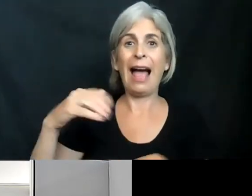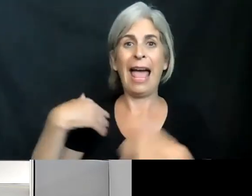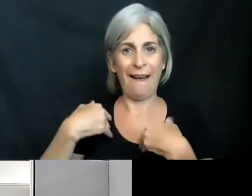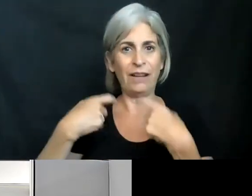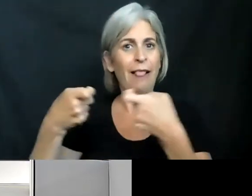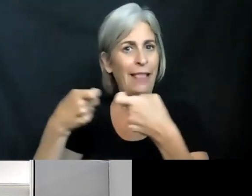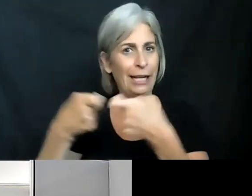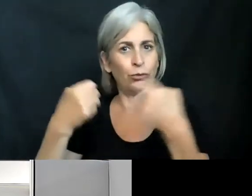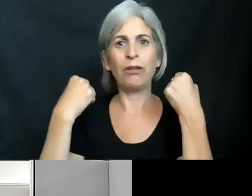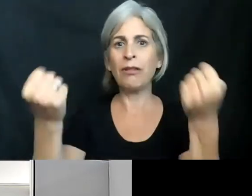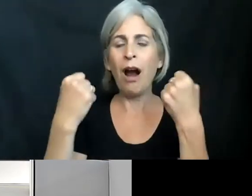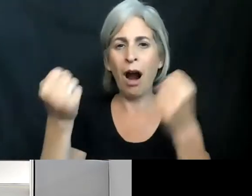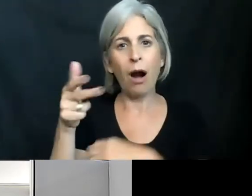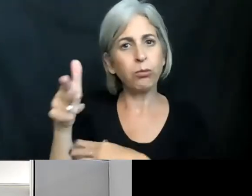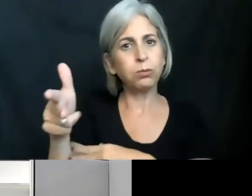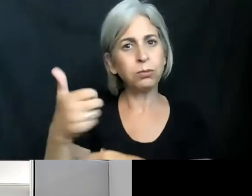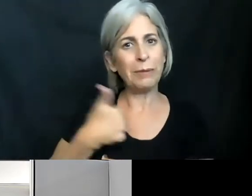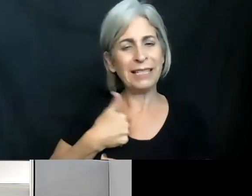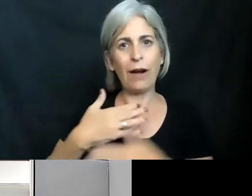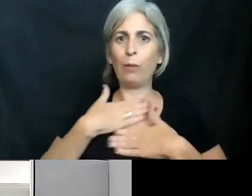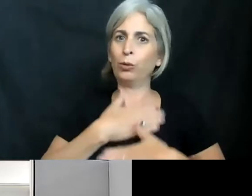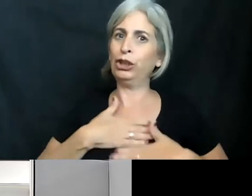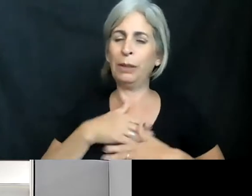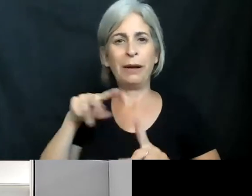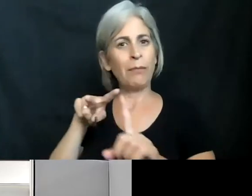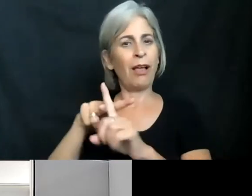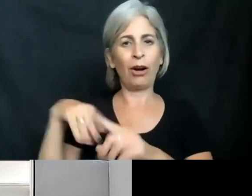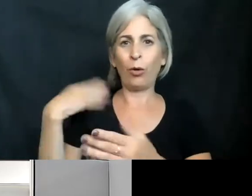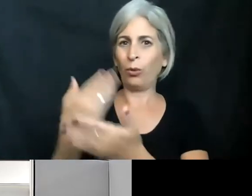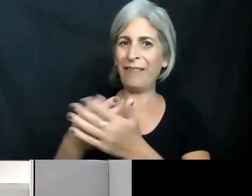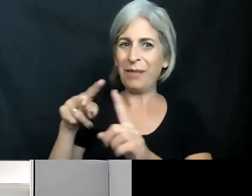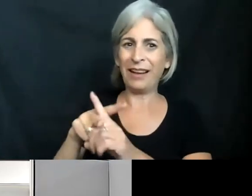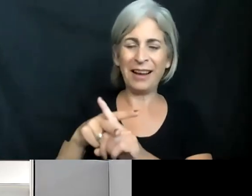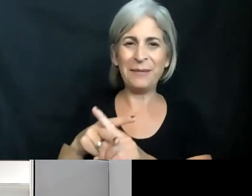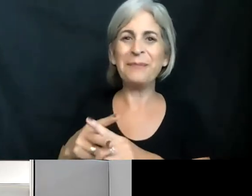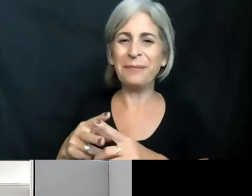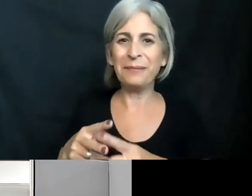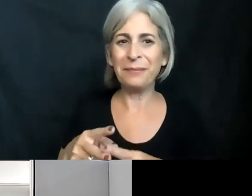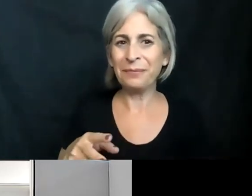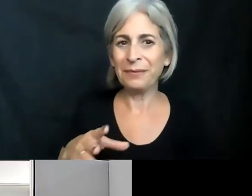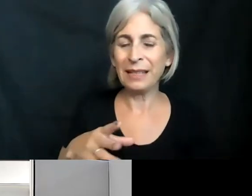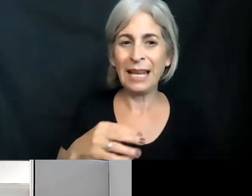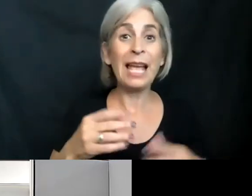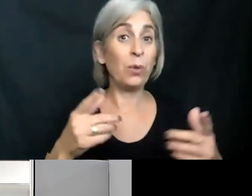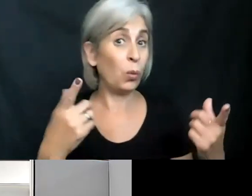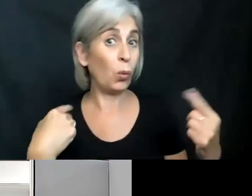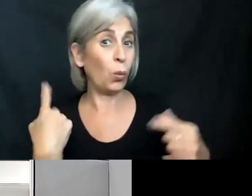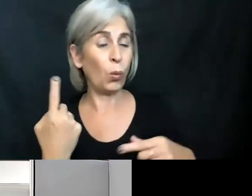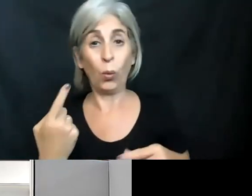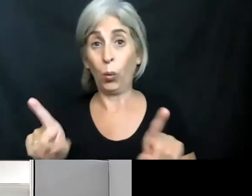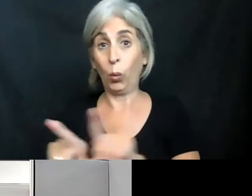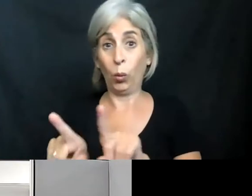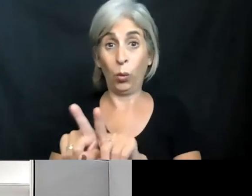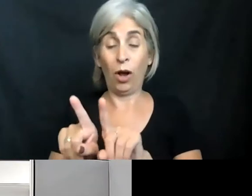vehicle. So I very much appreciate that. we're getting very much appreciate that. Installing some more this year.